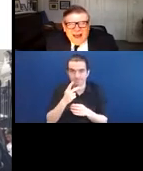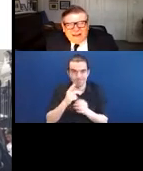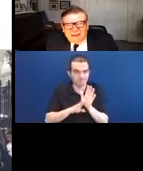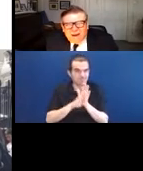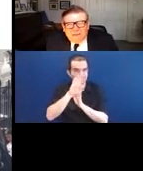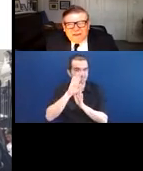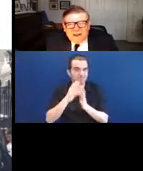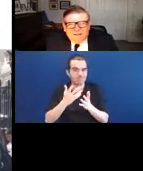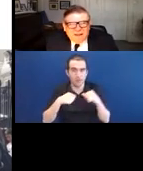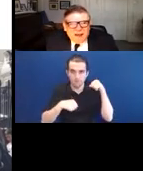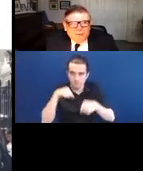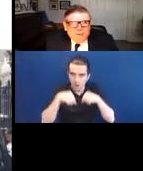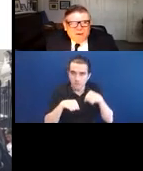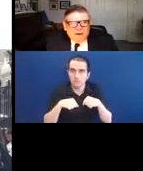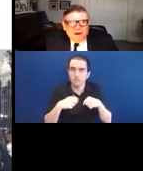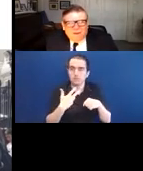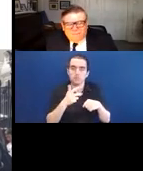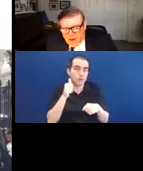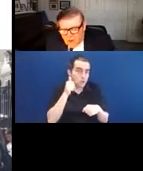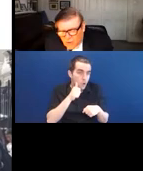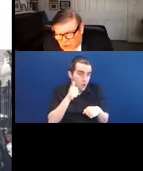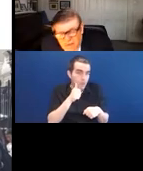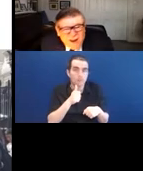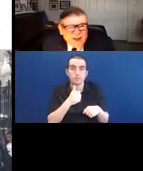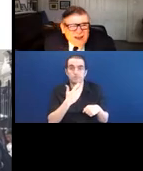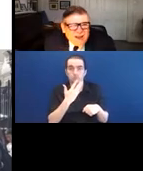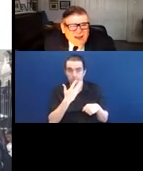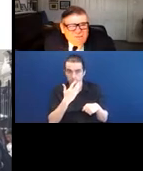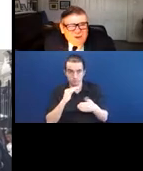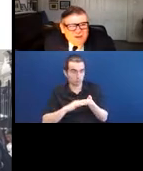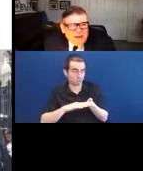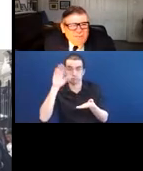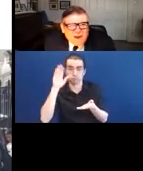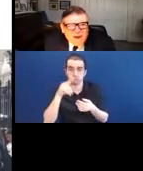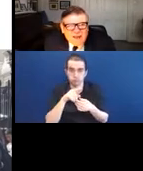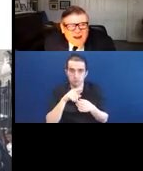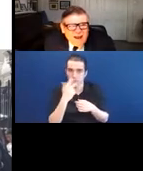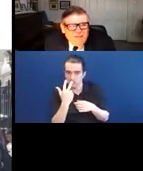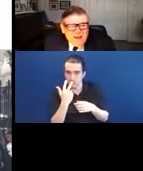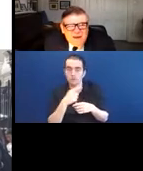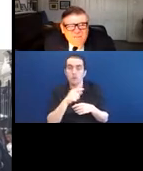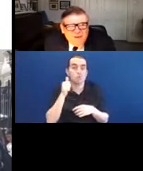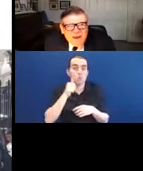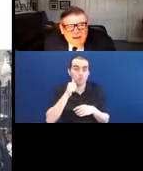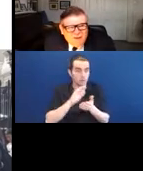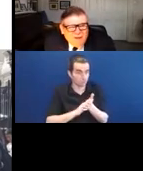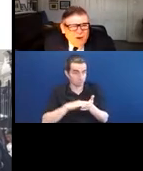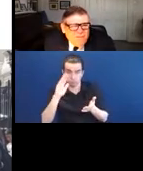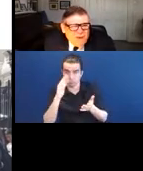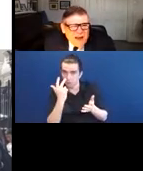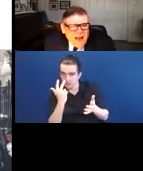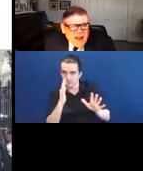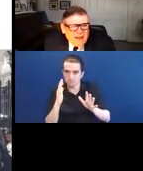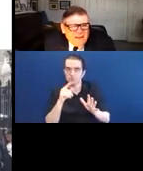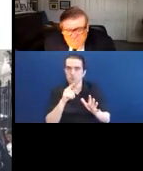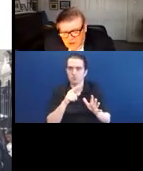that 83% of disabled women generally are sexually abused at some point in their life, but the level will have